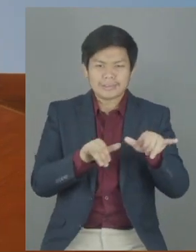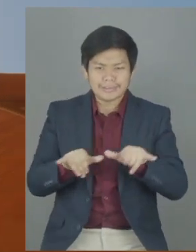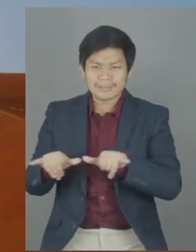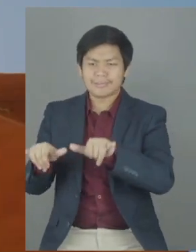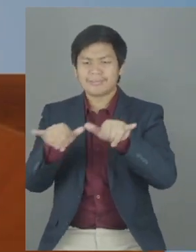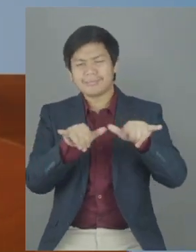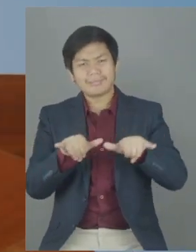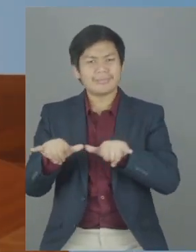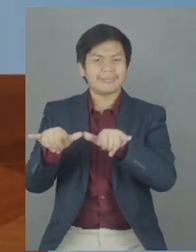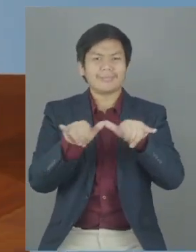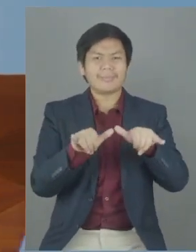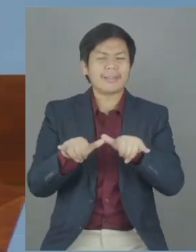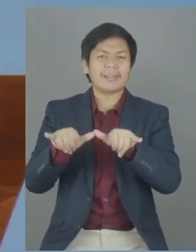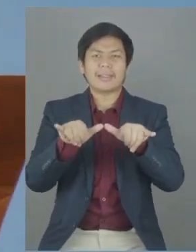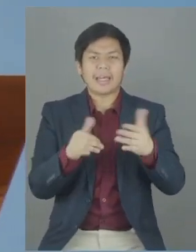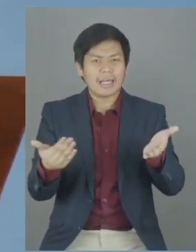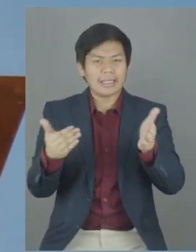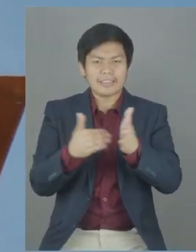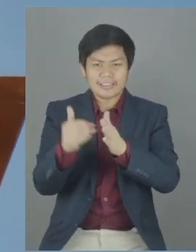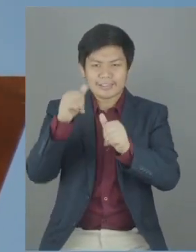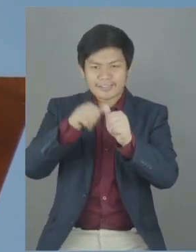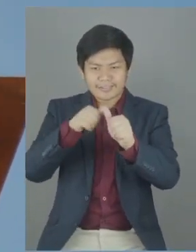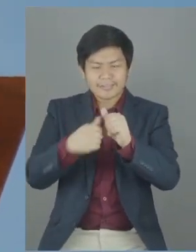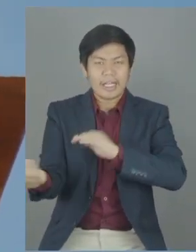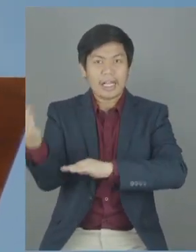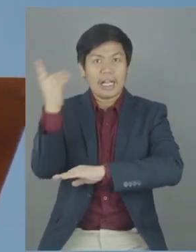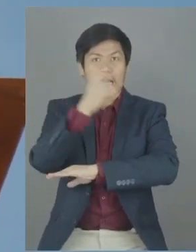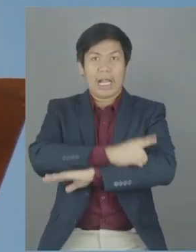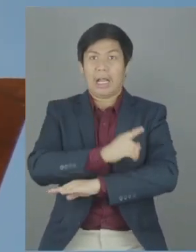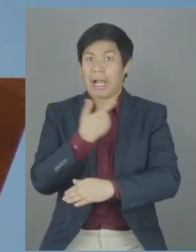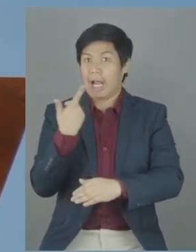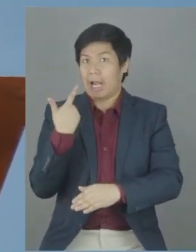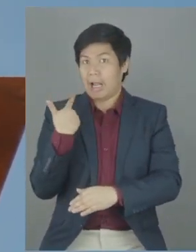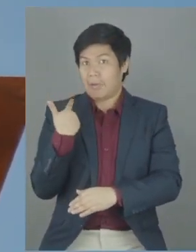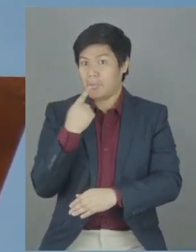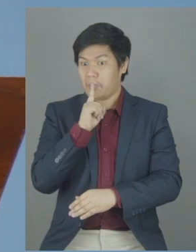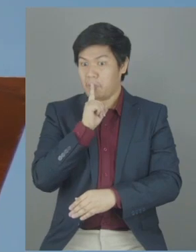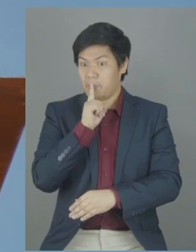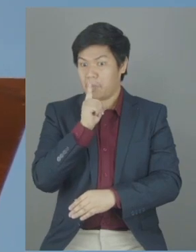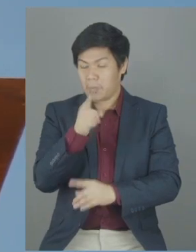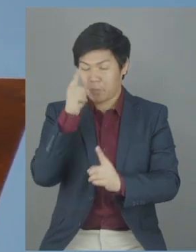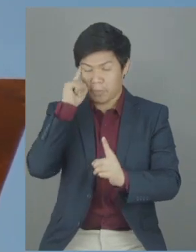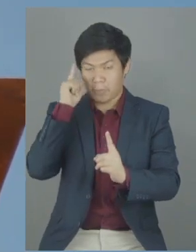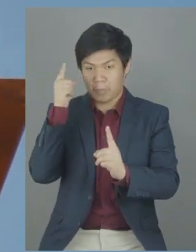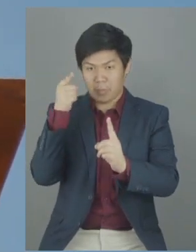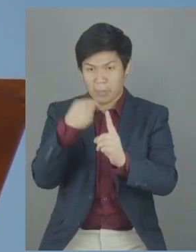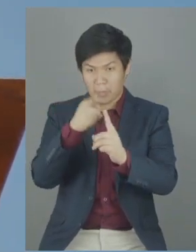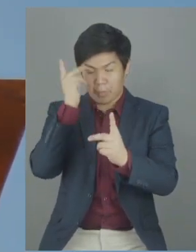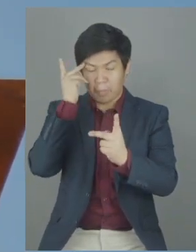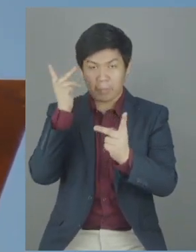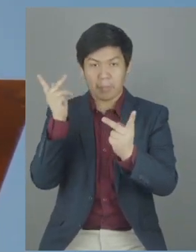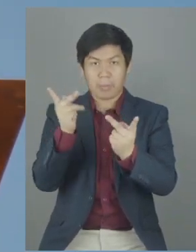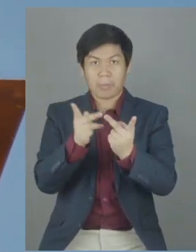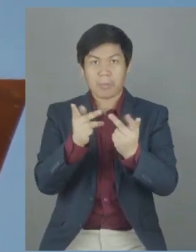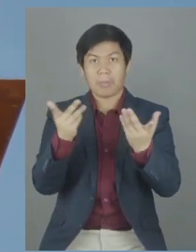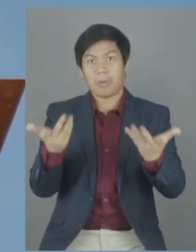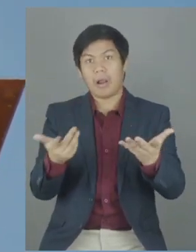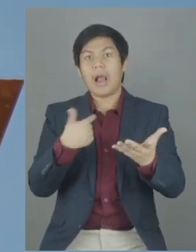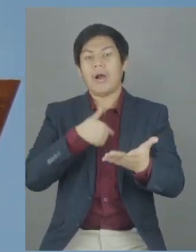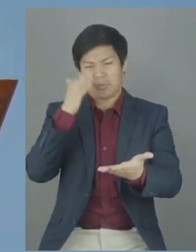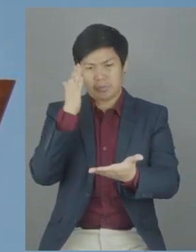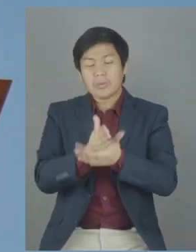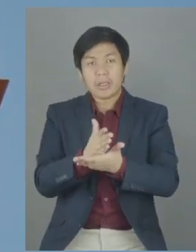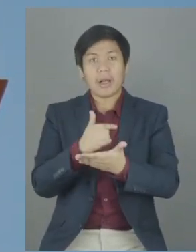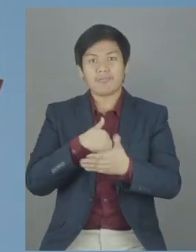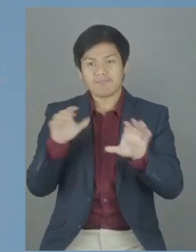over again. You wonder, is there really a point? What if I just stop and do what I want